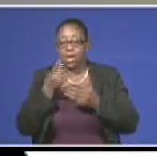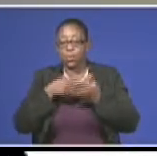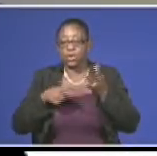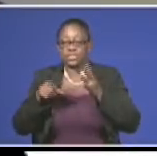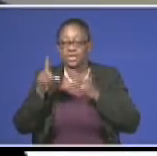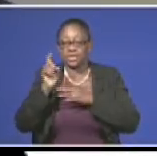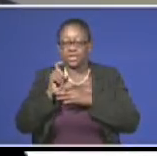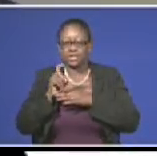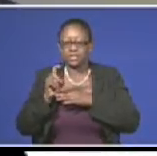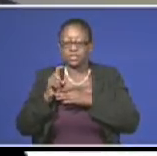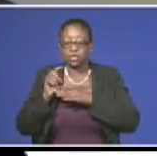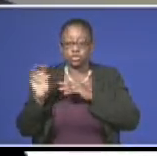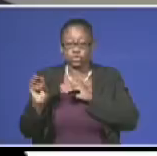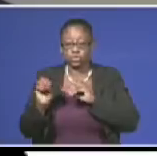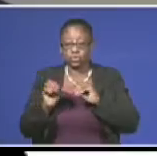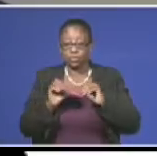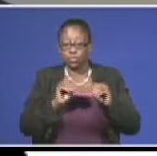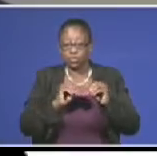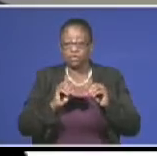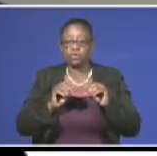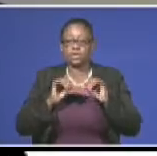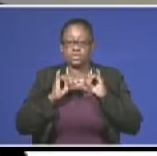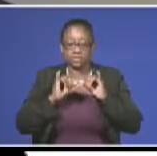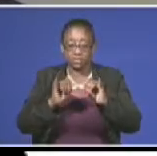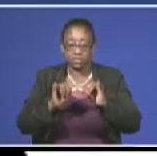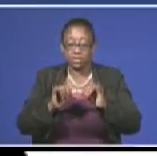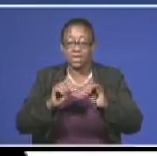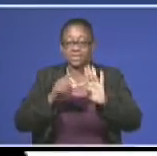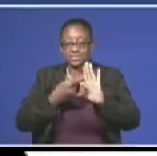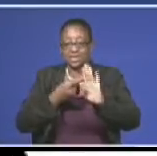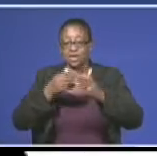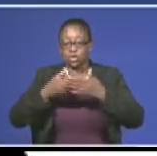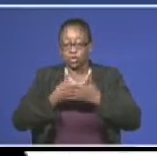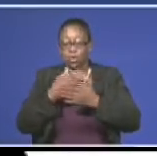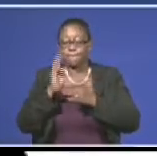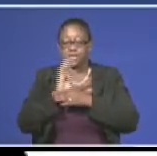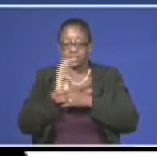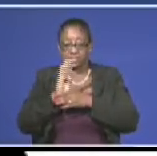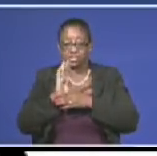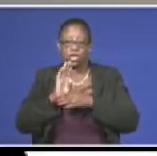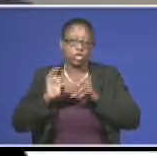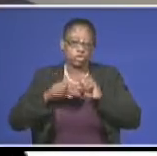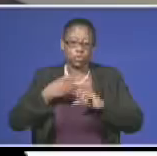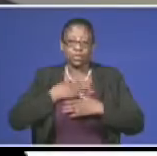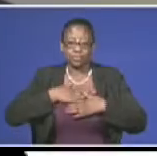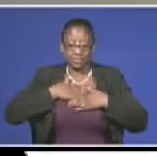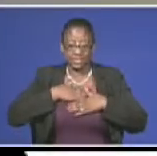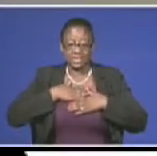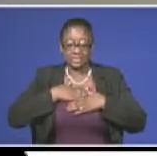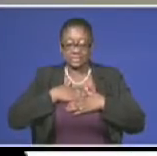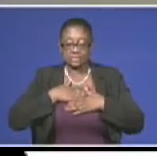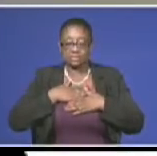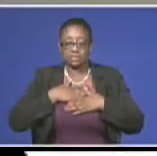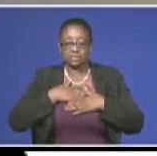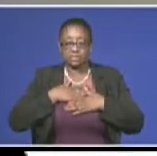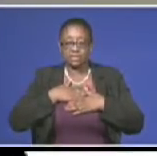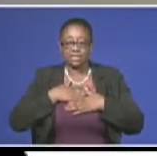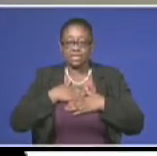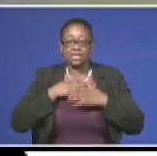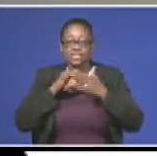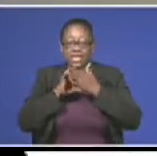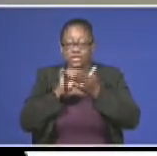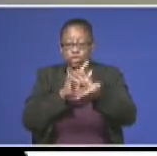their process of starting a new business. And we're very pleased that Dr.